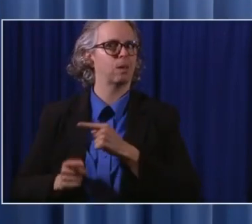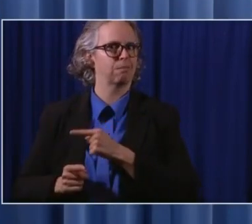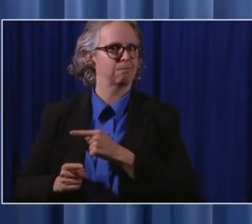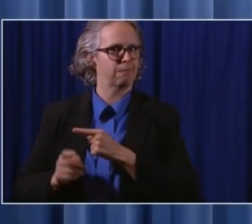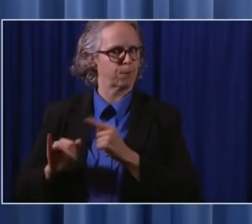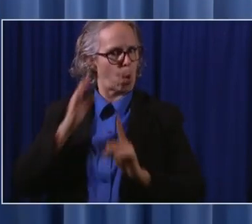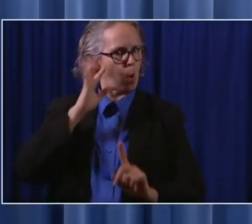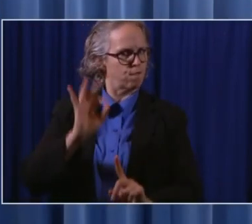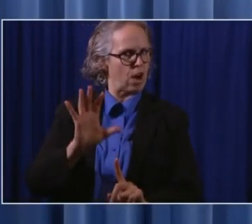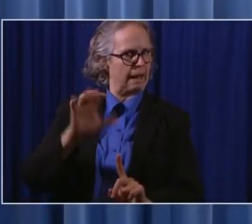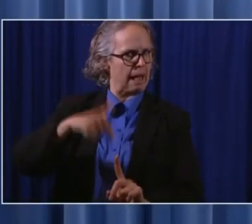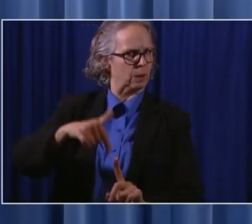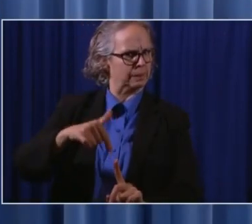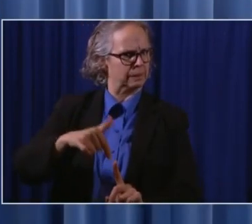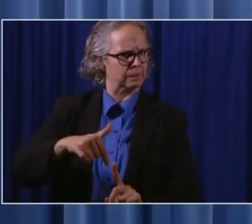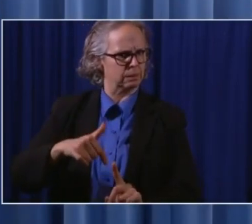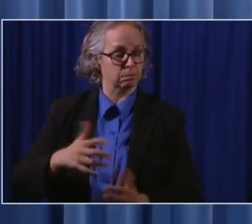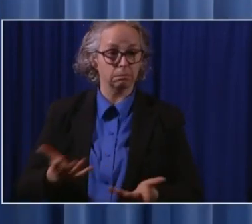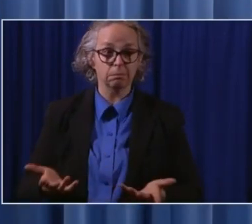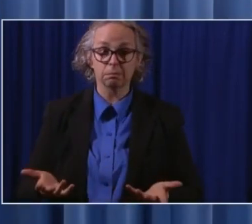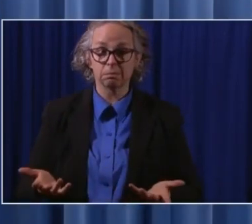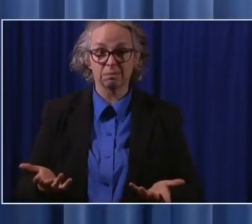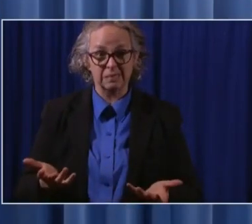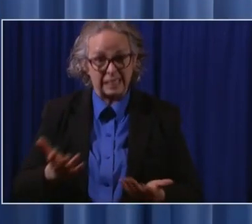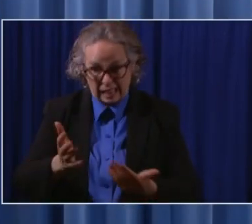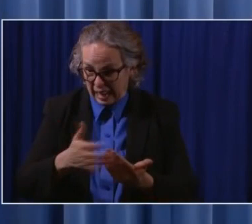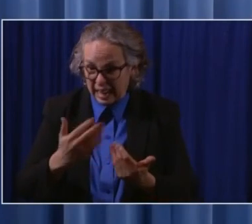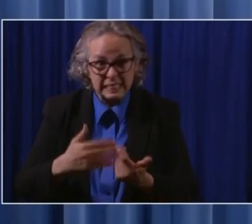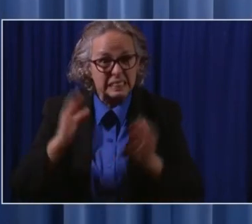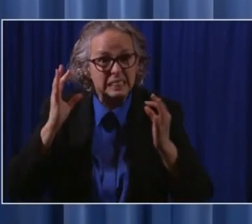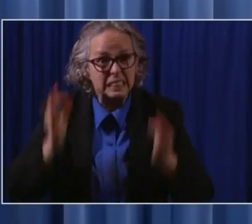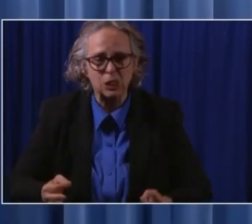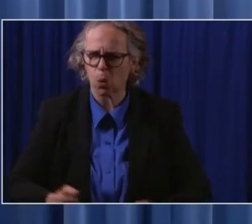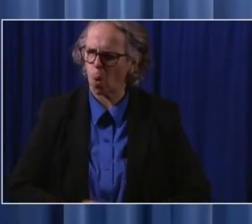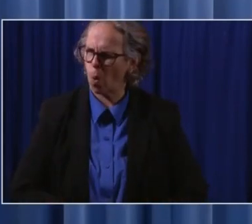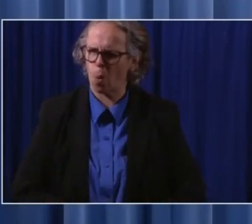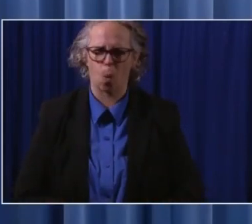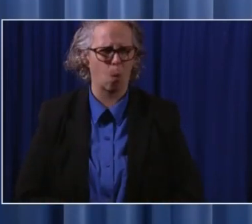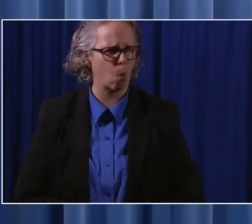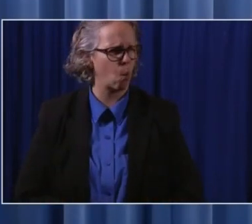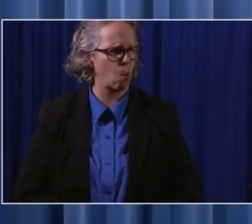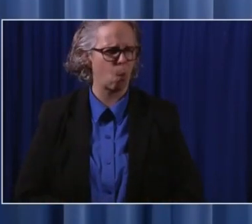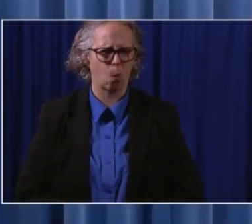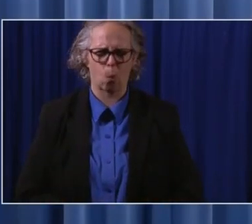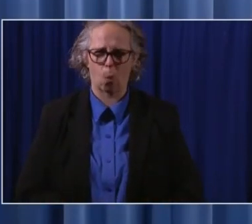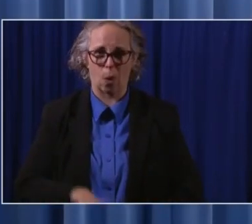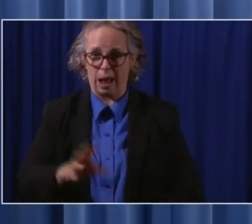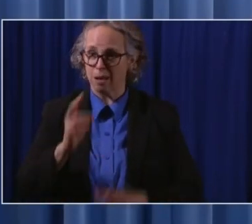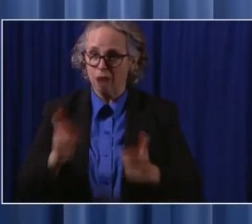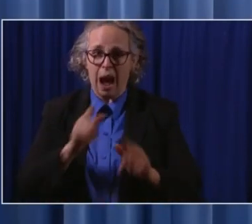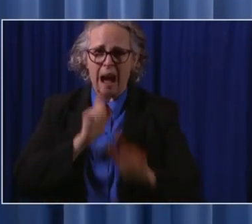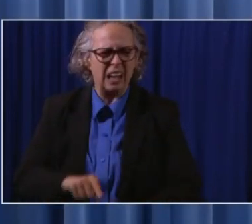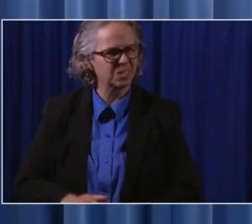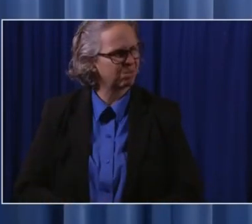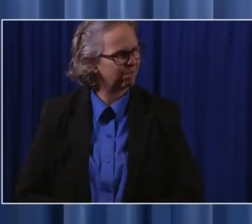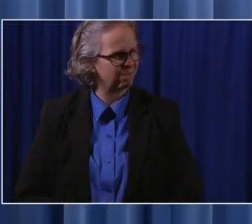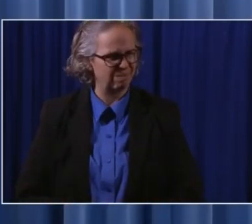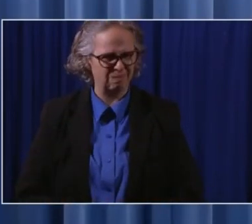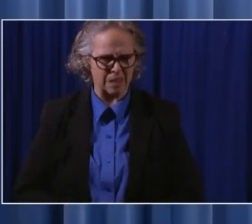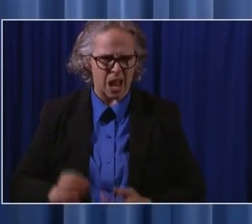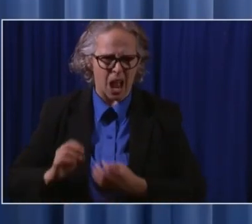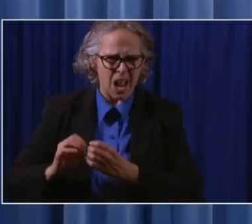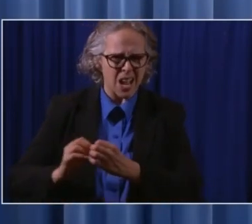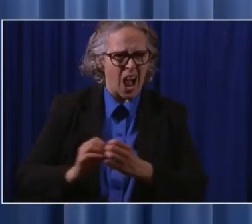These are tough decisions, and there's no easy answers to them. We don't know where this virus is going to be